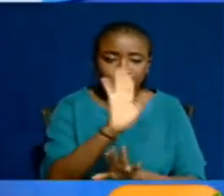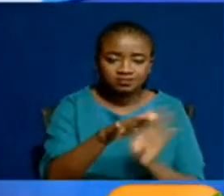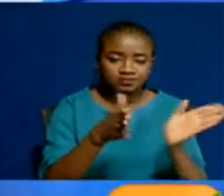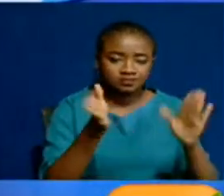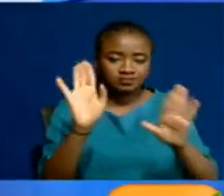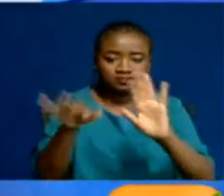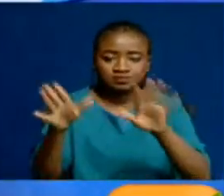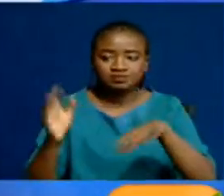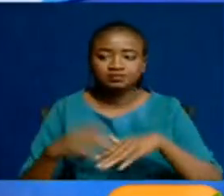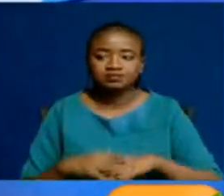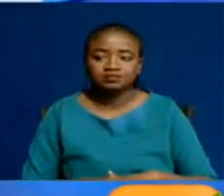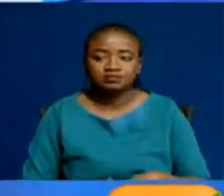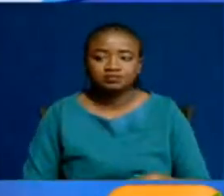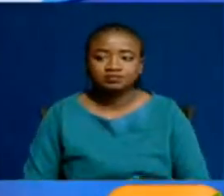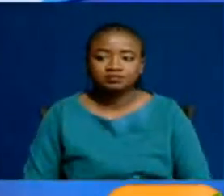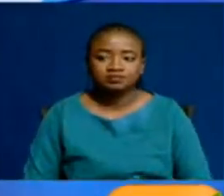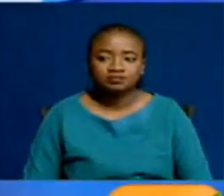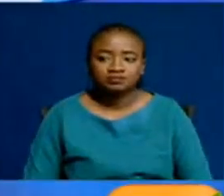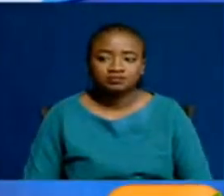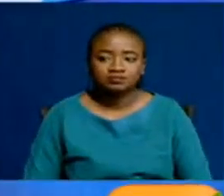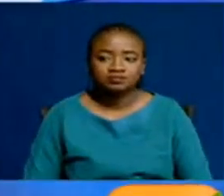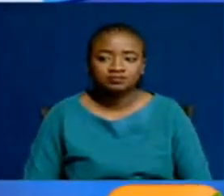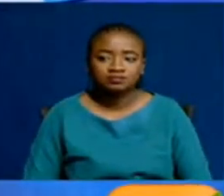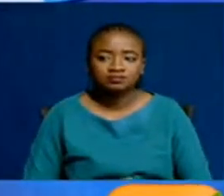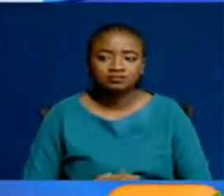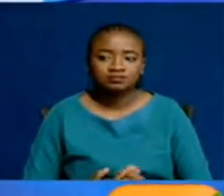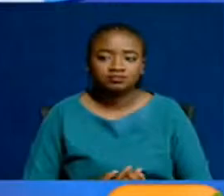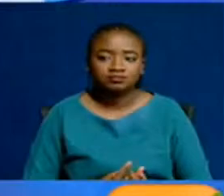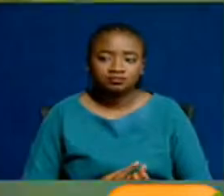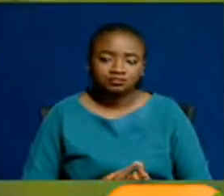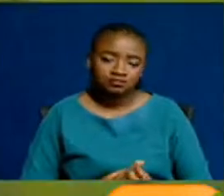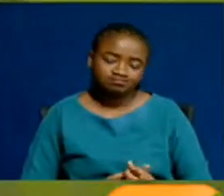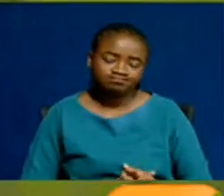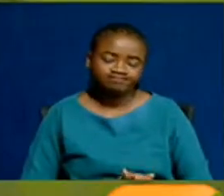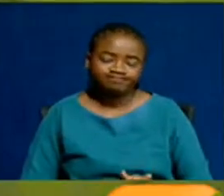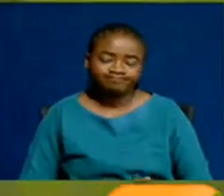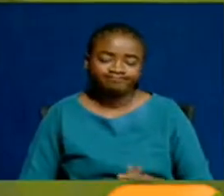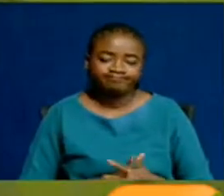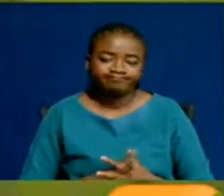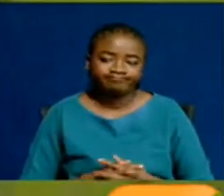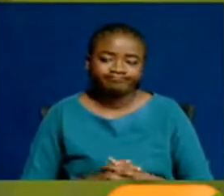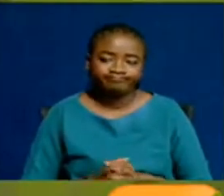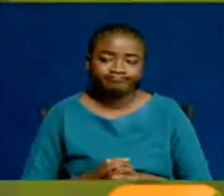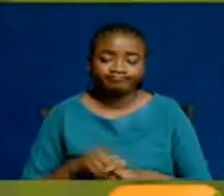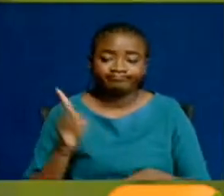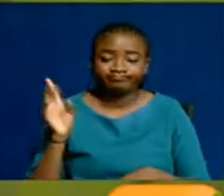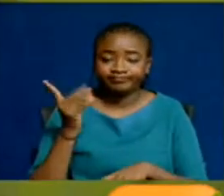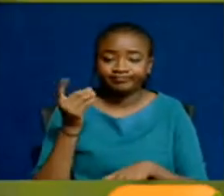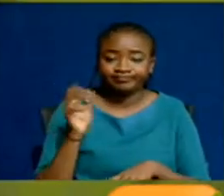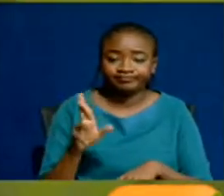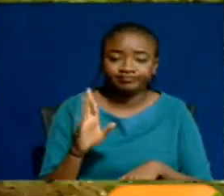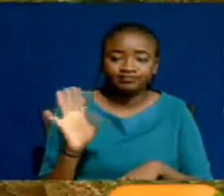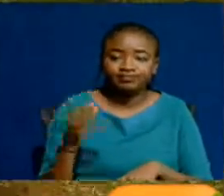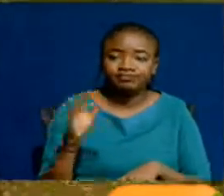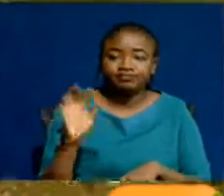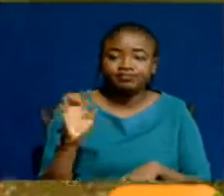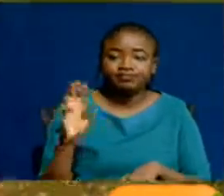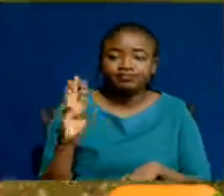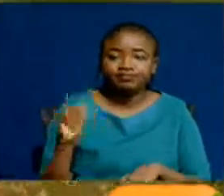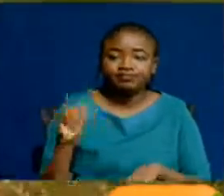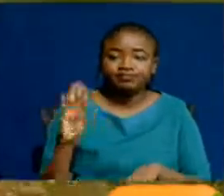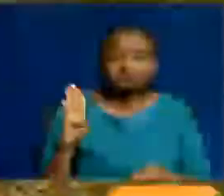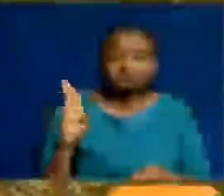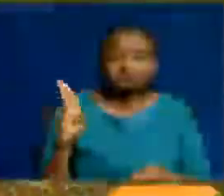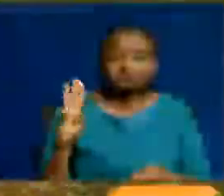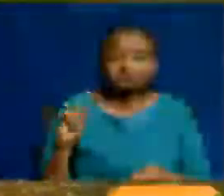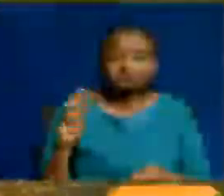winter, the period is so harsh that the birds cannot survive. Dr. Imbomba, an ornithologist and expert in